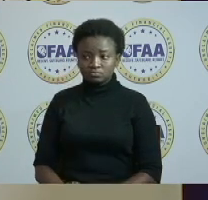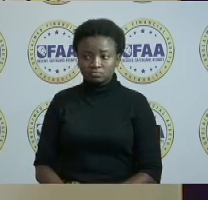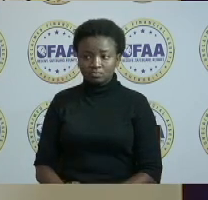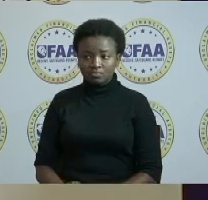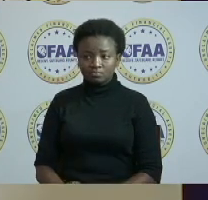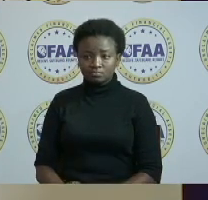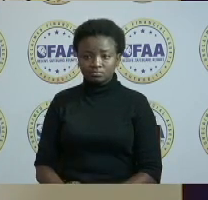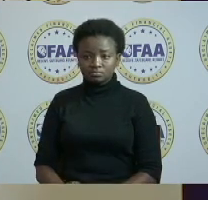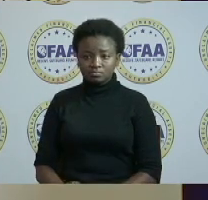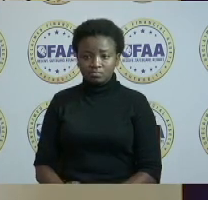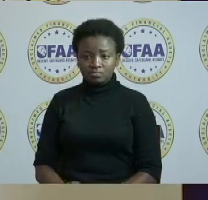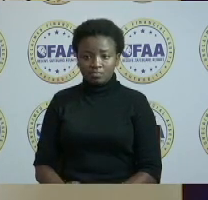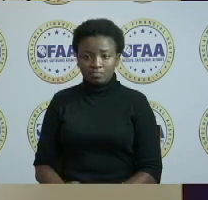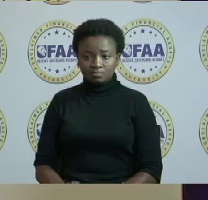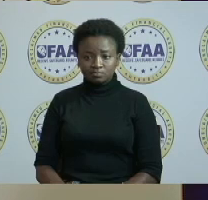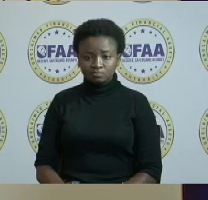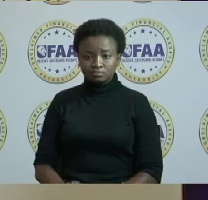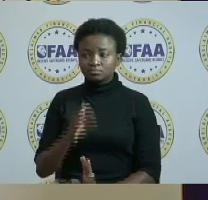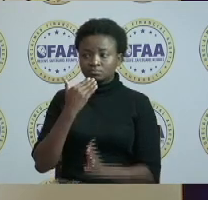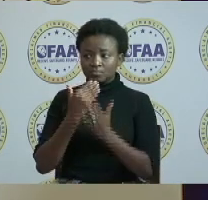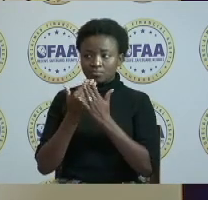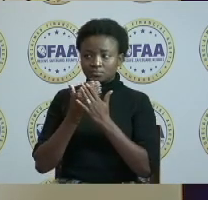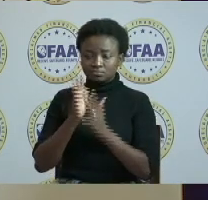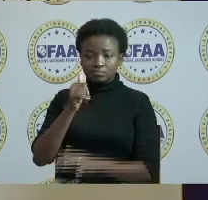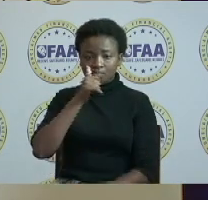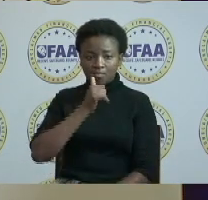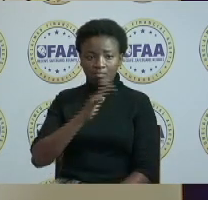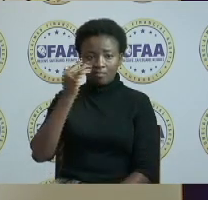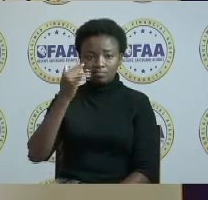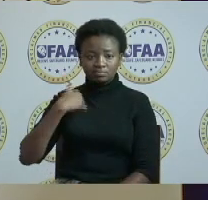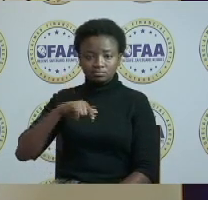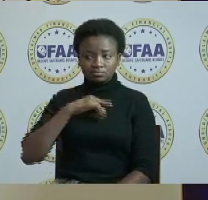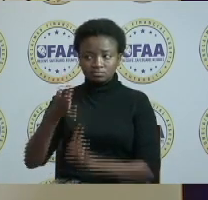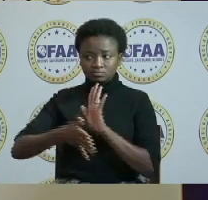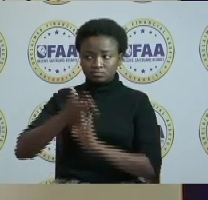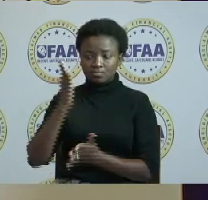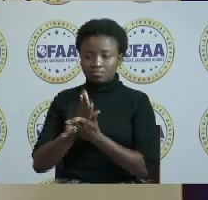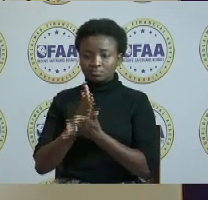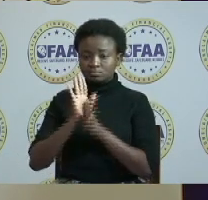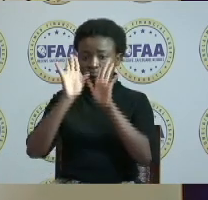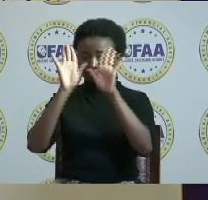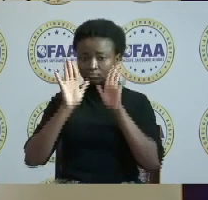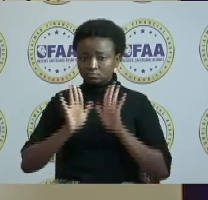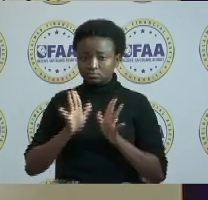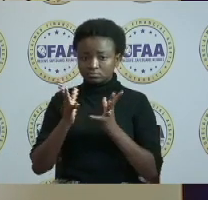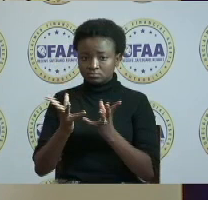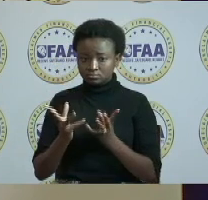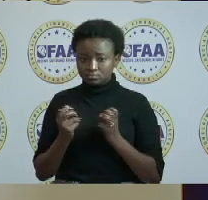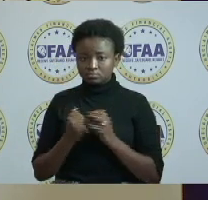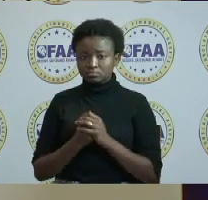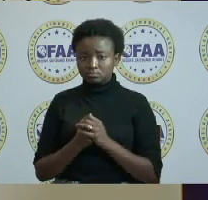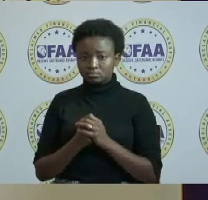Thank you, Eddie. I would say in terms of urgency, it is very, very, very, very urgent. The